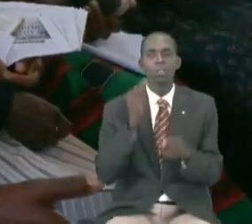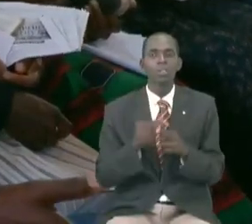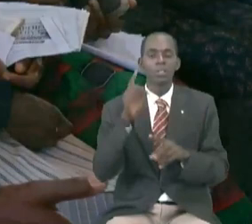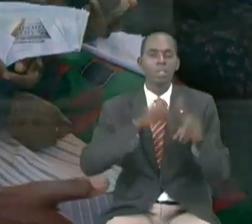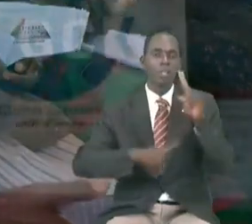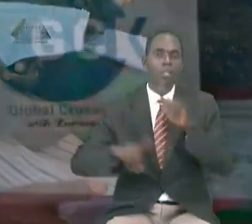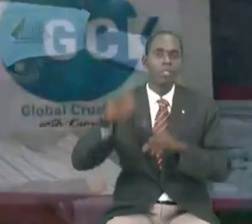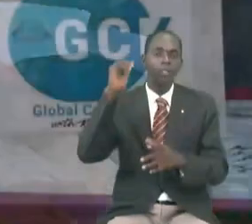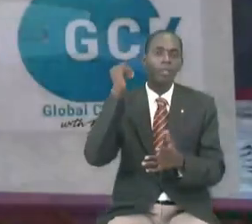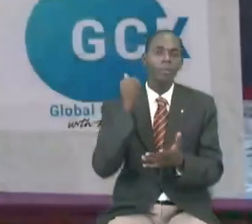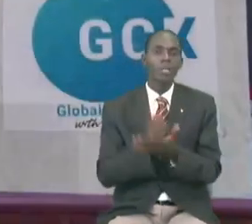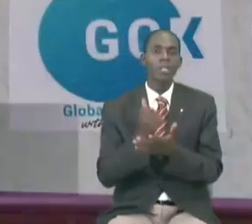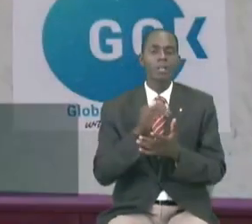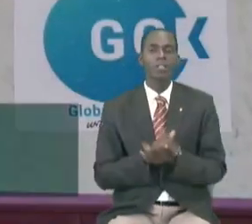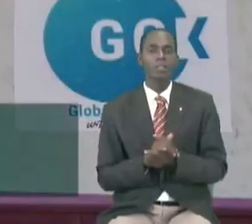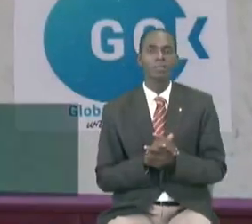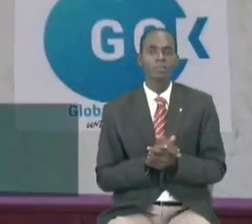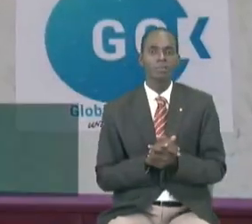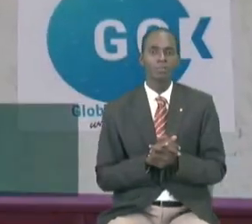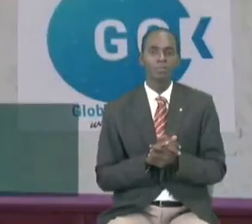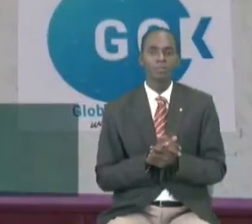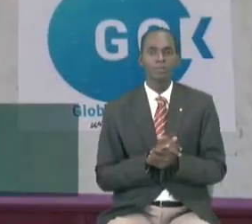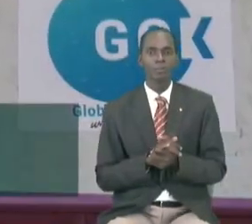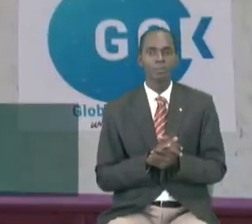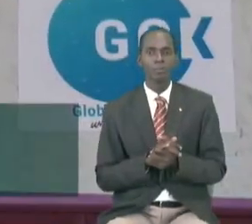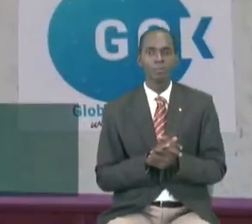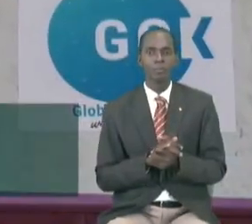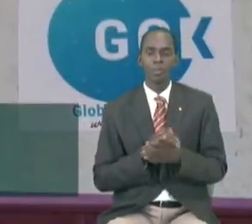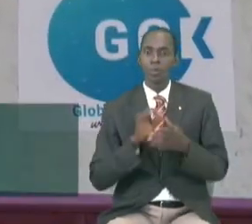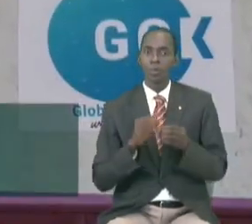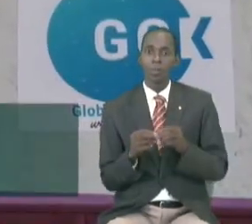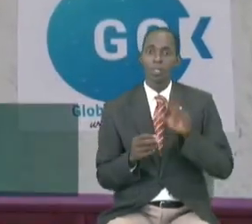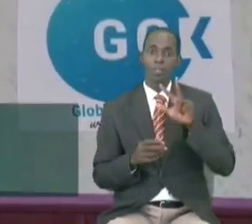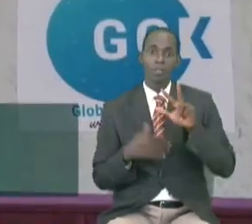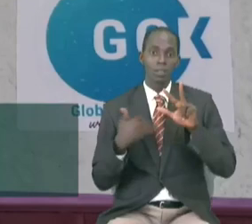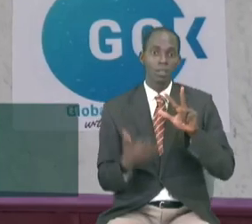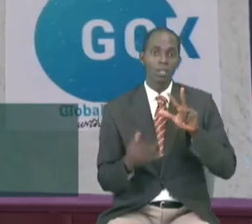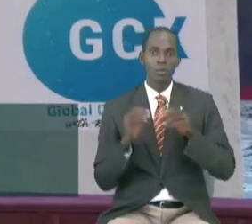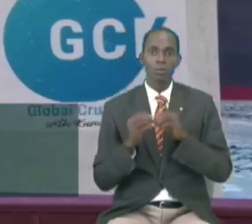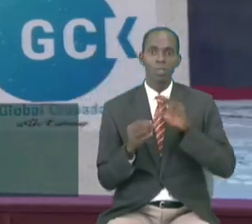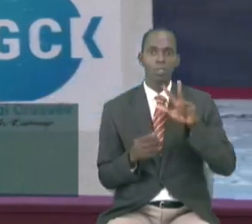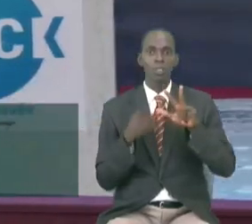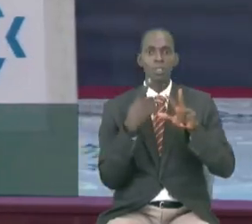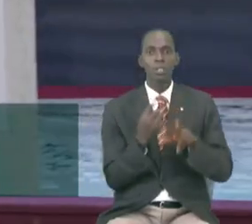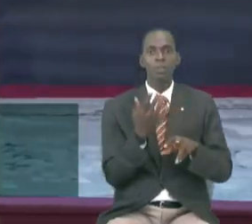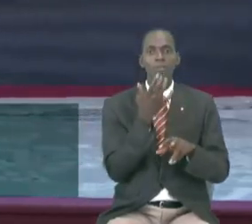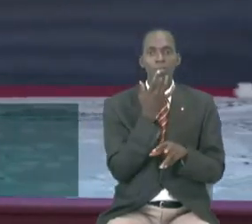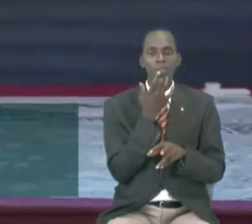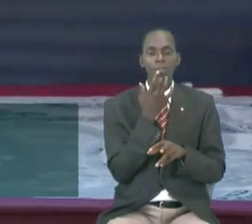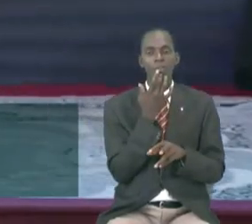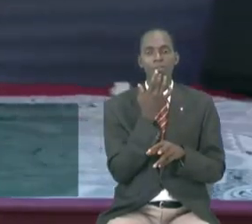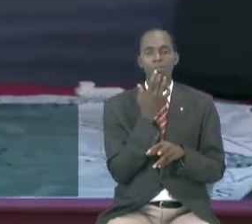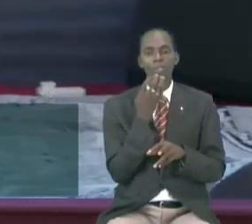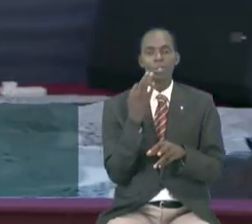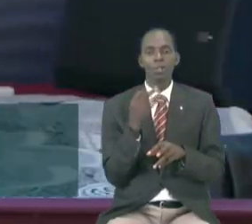the favor of the patient pardoning potentate. We're looking at Jonah